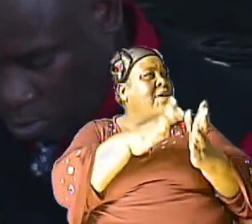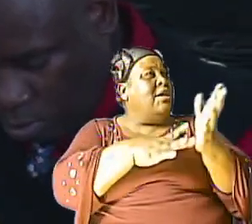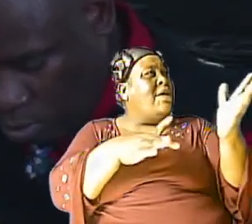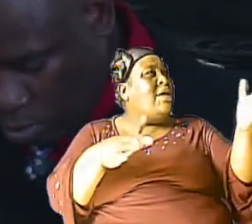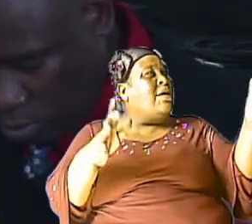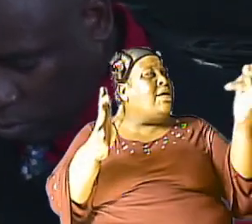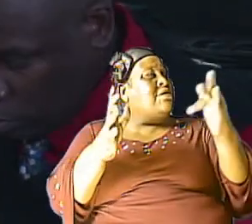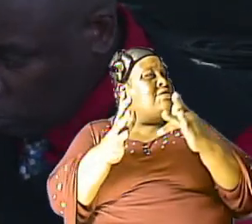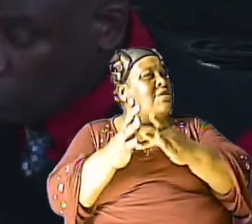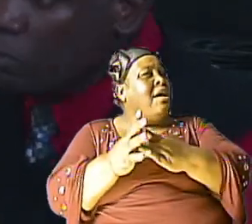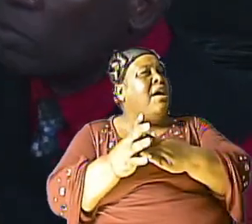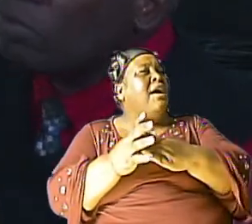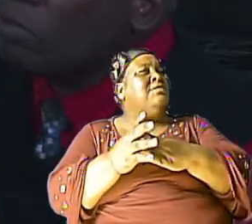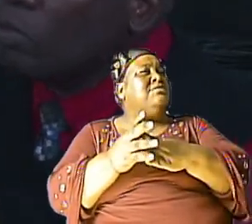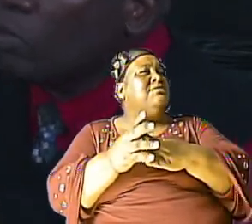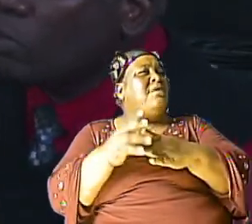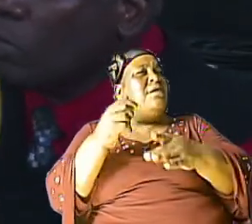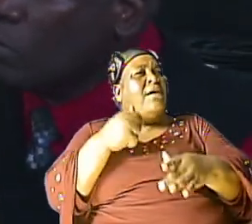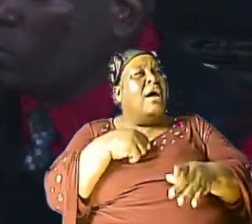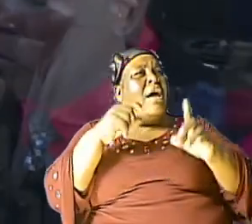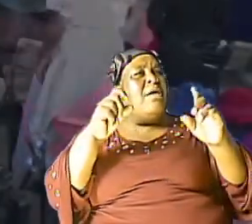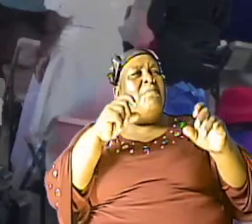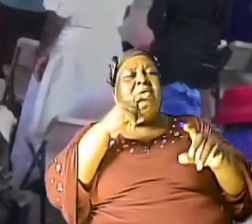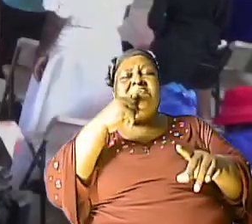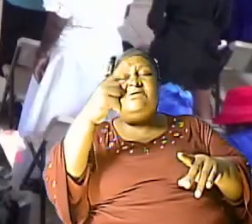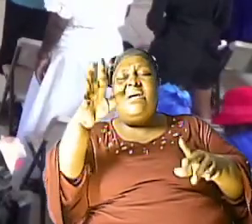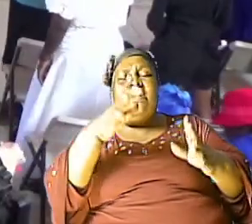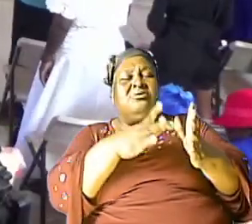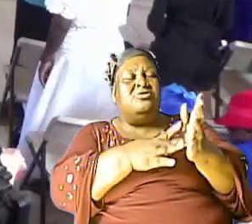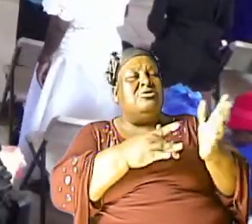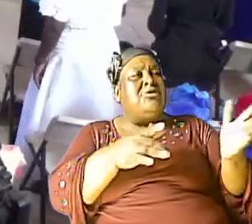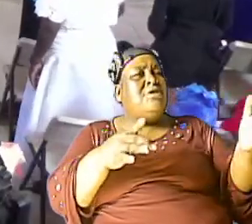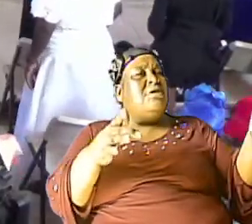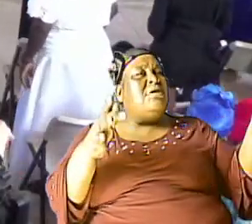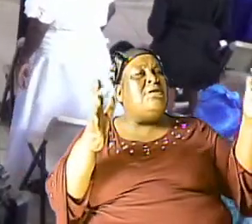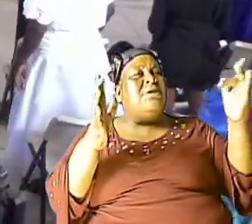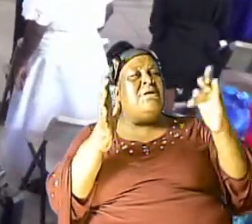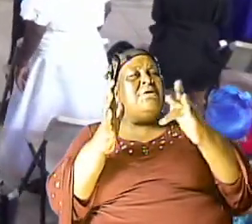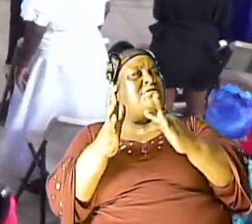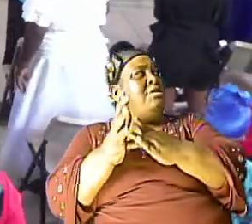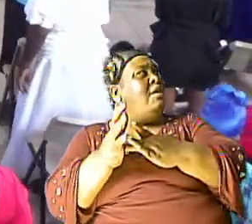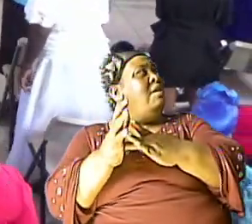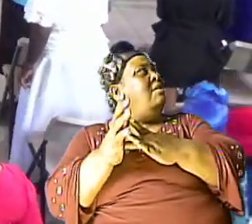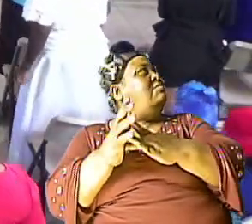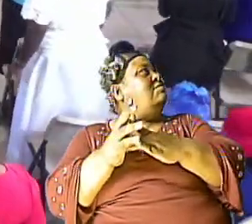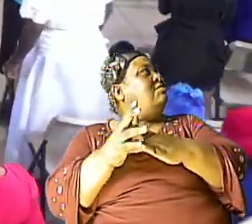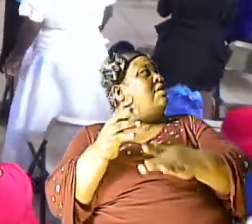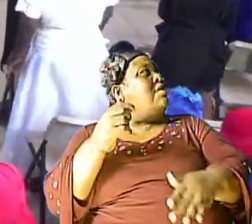Jesus,